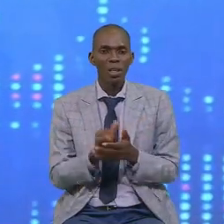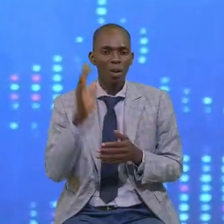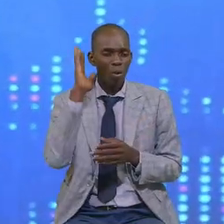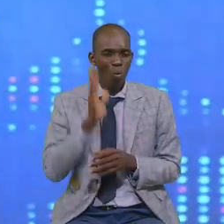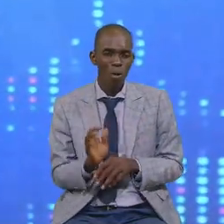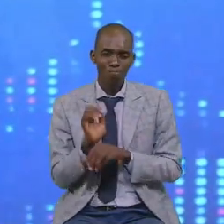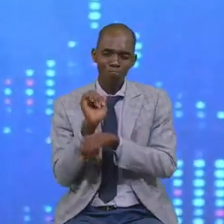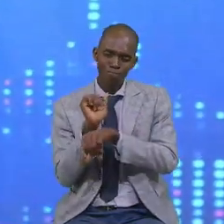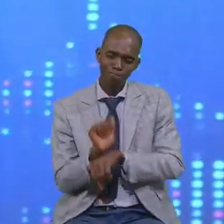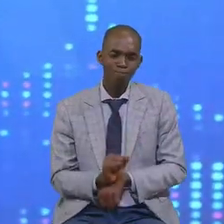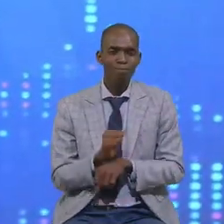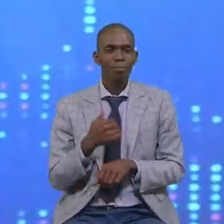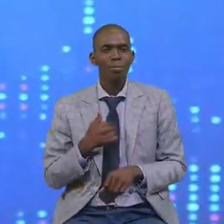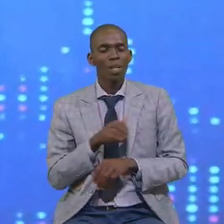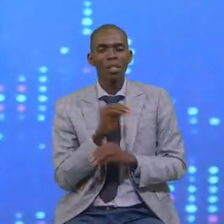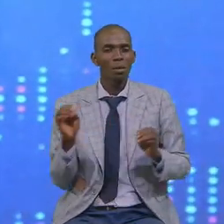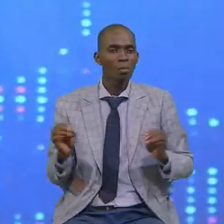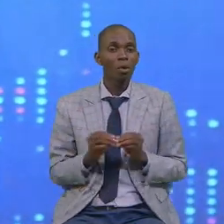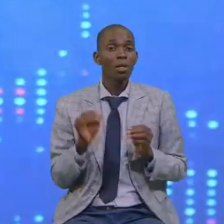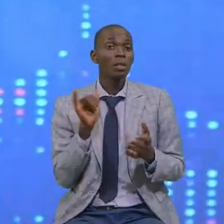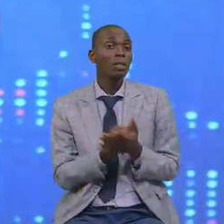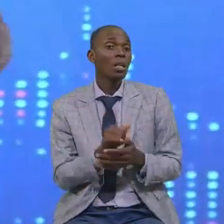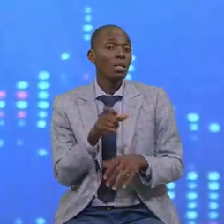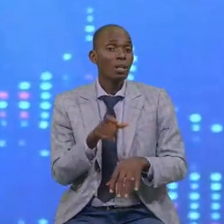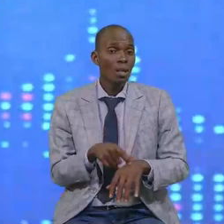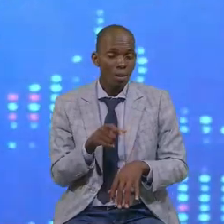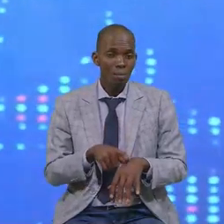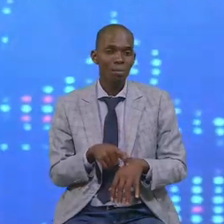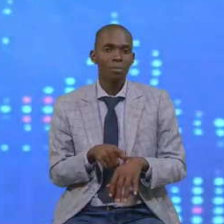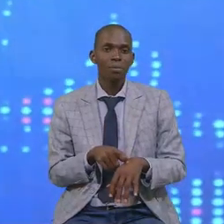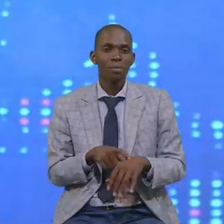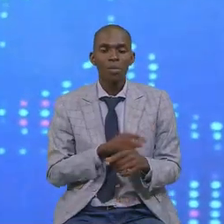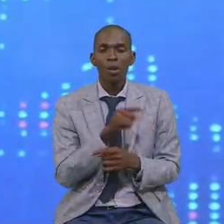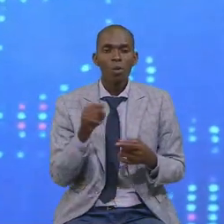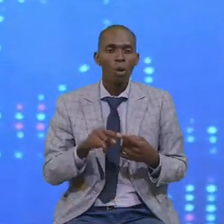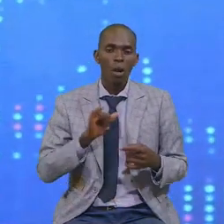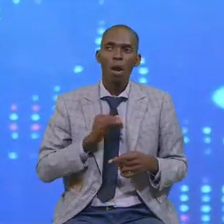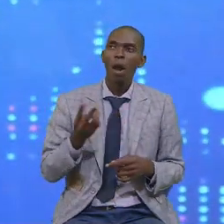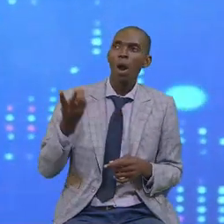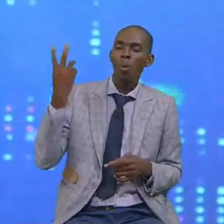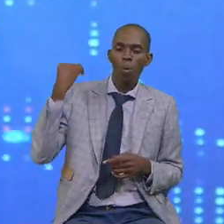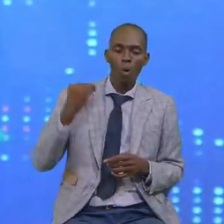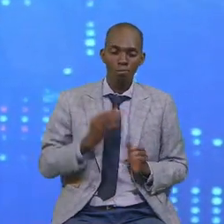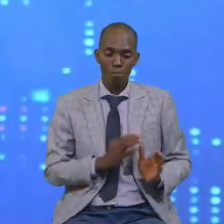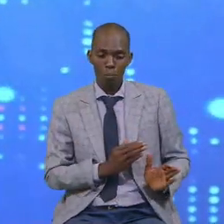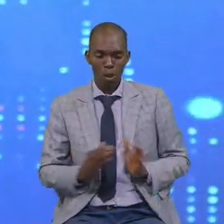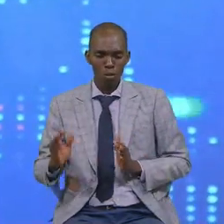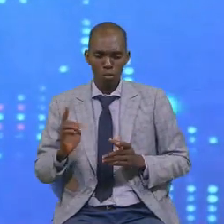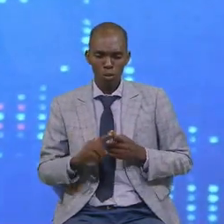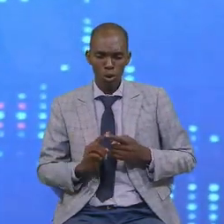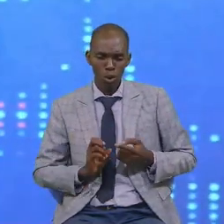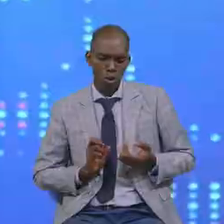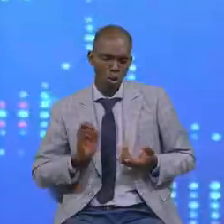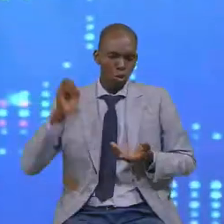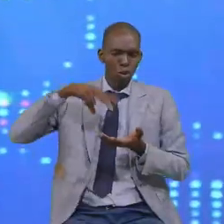feel them anymore. That time when I was about to get up, about to